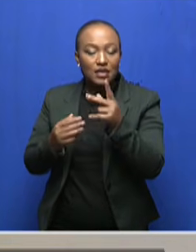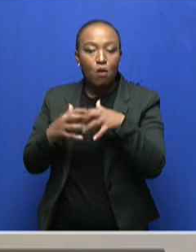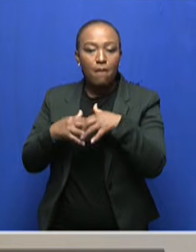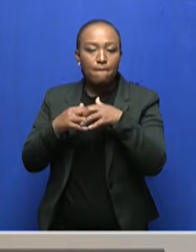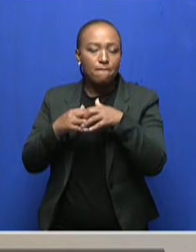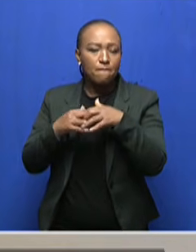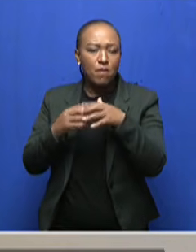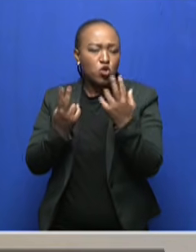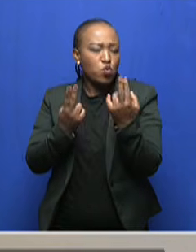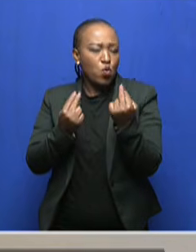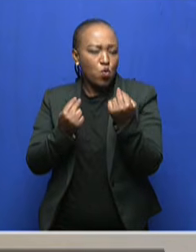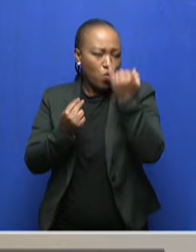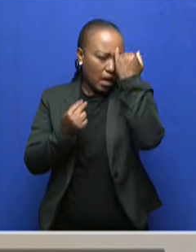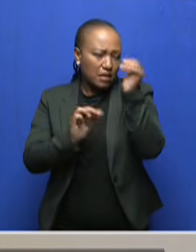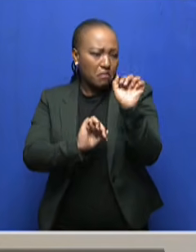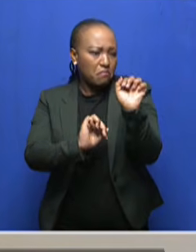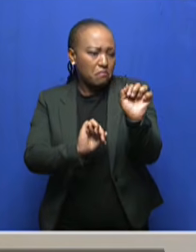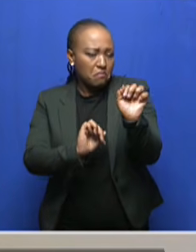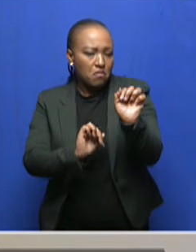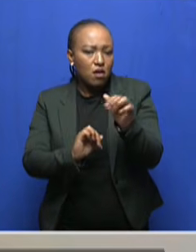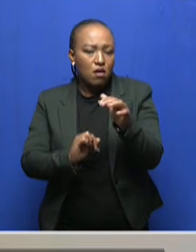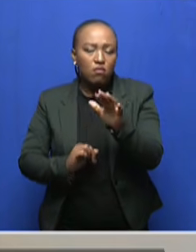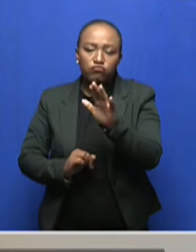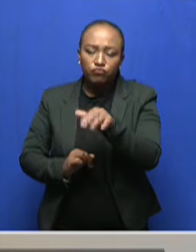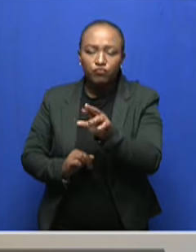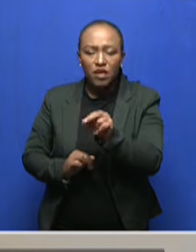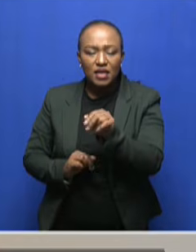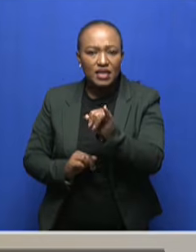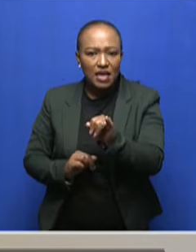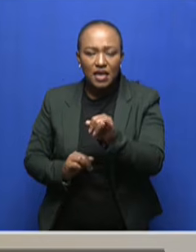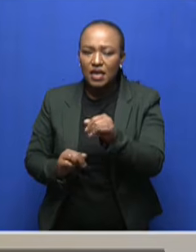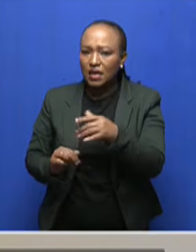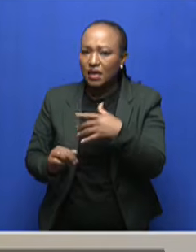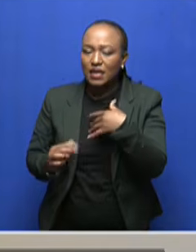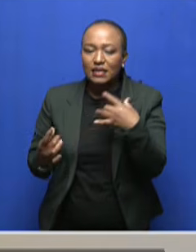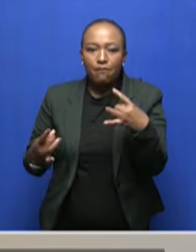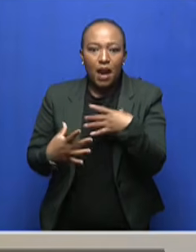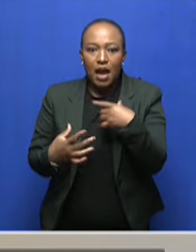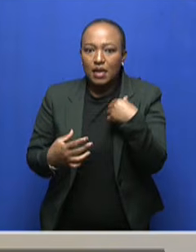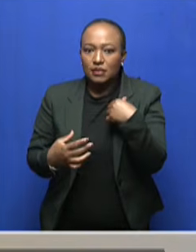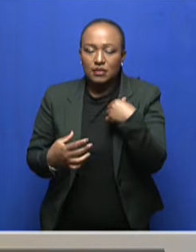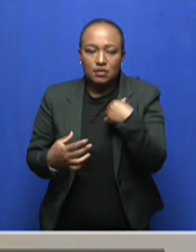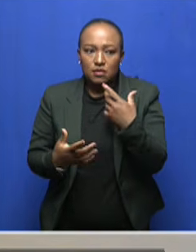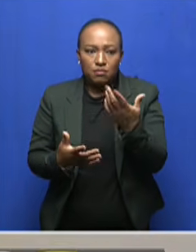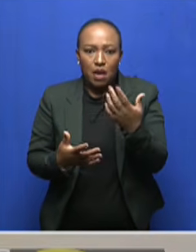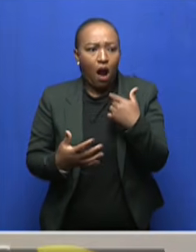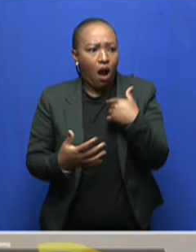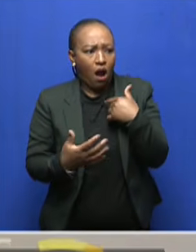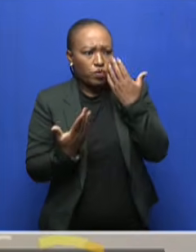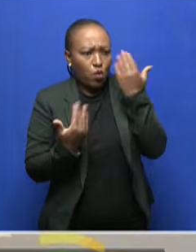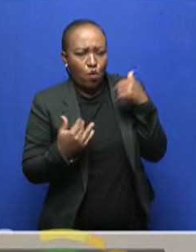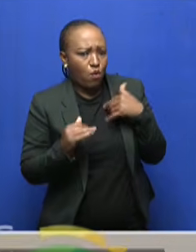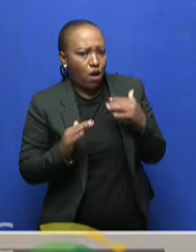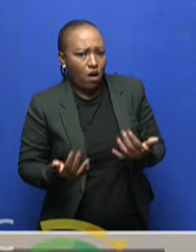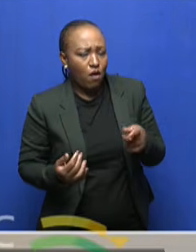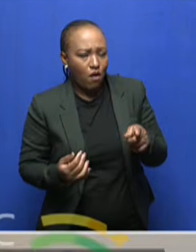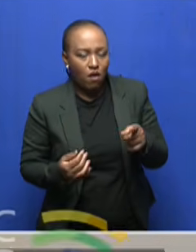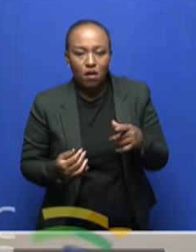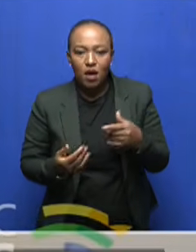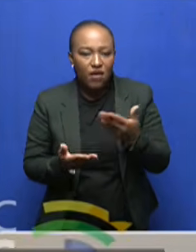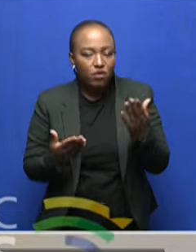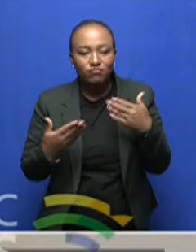something completely new, or they go, you know what, Indeed, surprise me. And I'm like, I don't know how to surprise you. but everyone's always